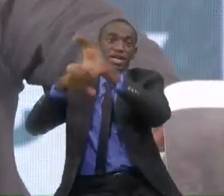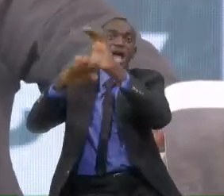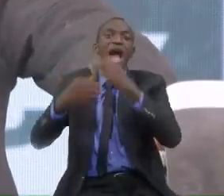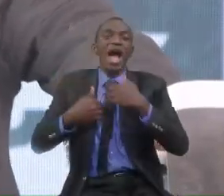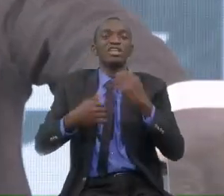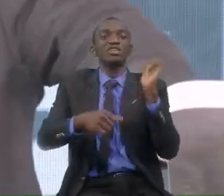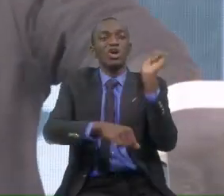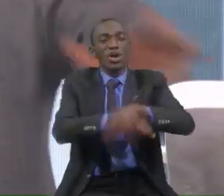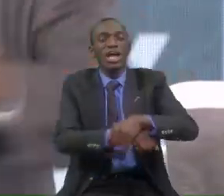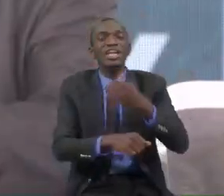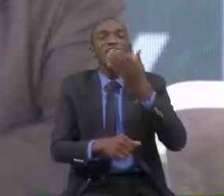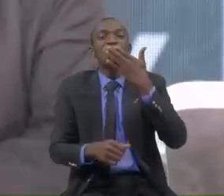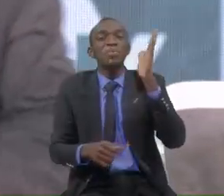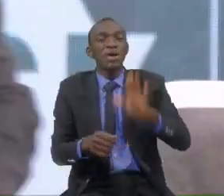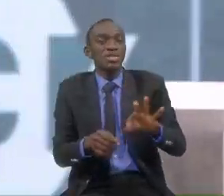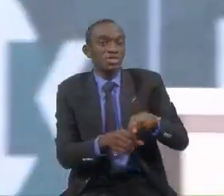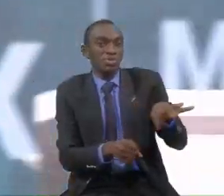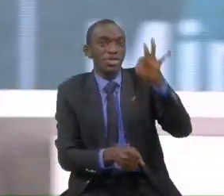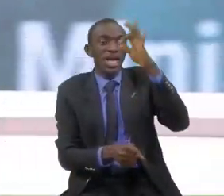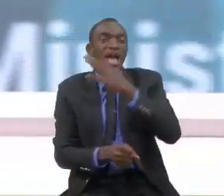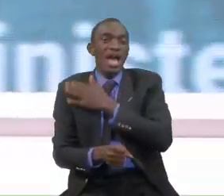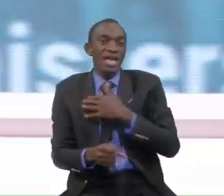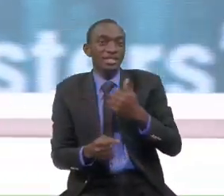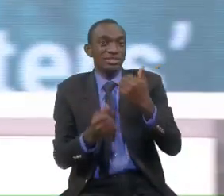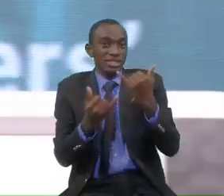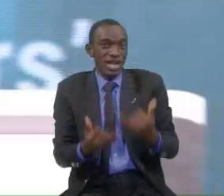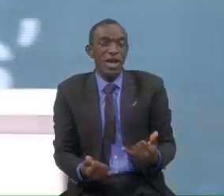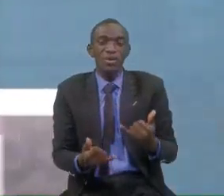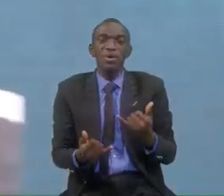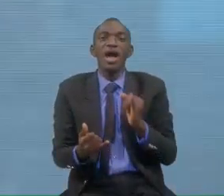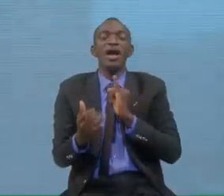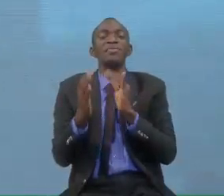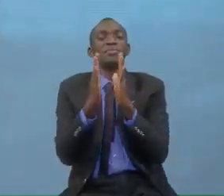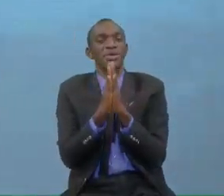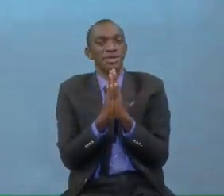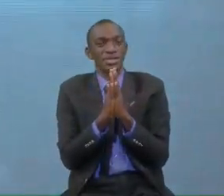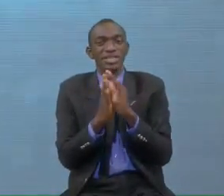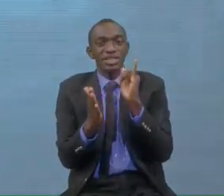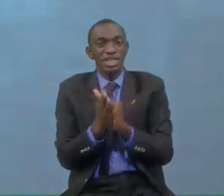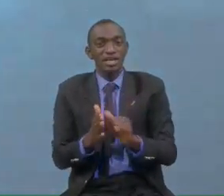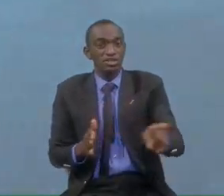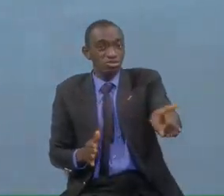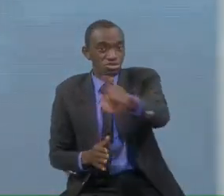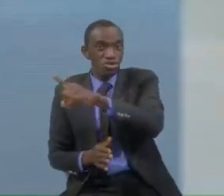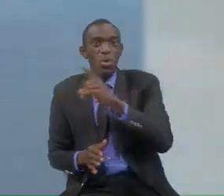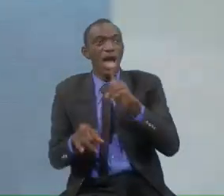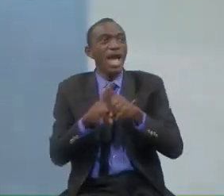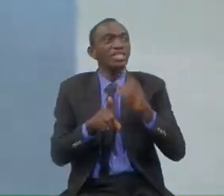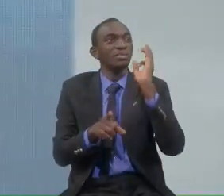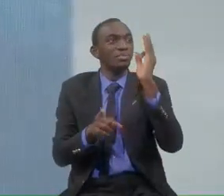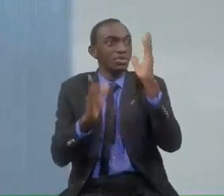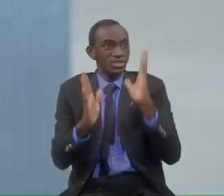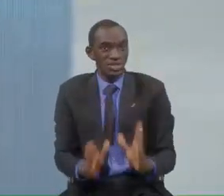activity by those evil spirits. And I pray that you as a minister, you will